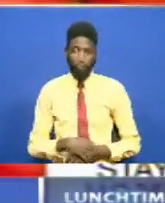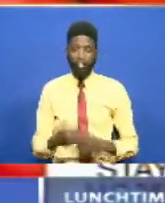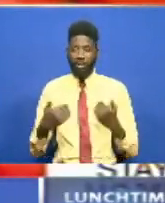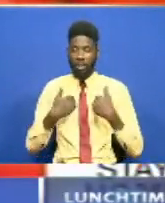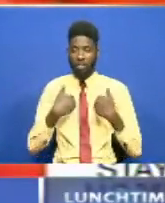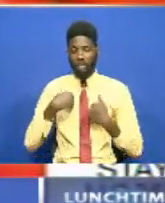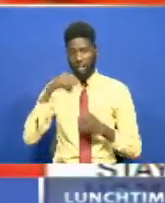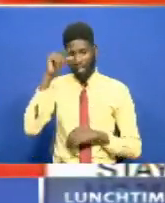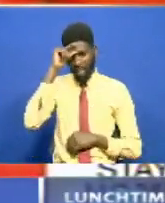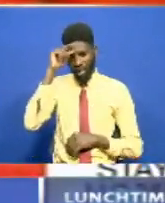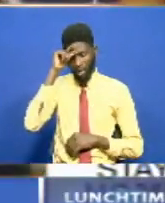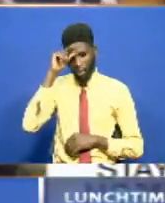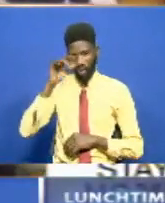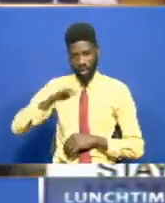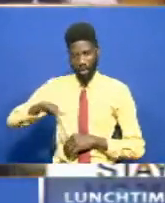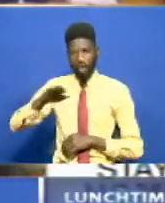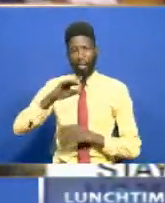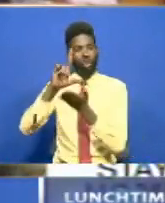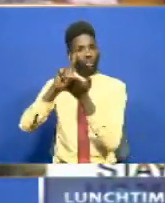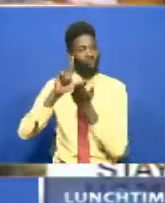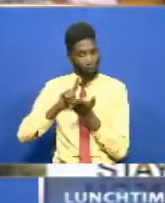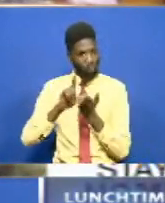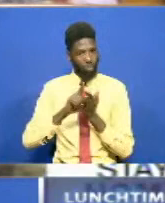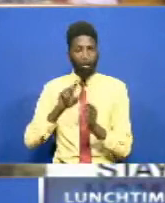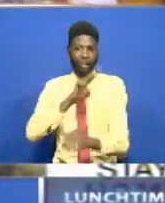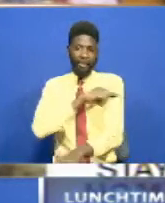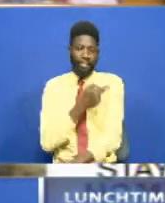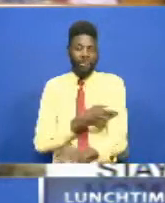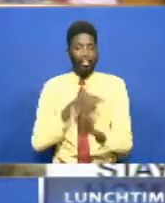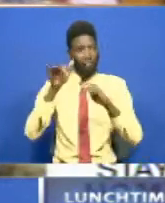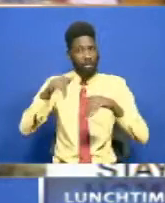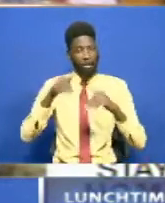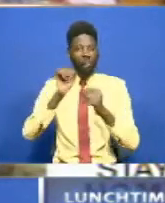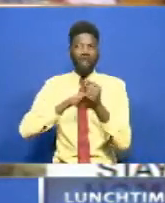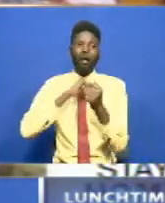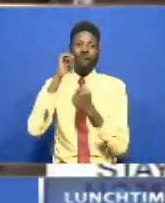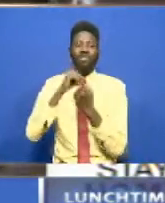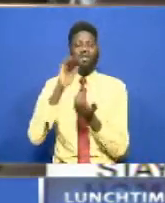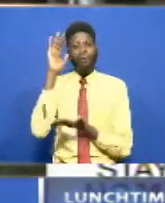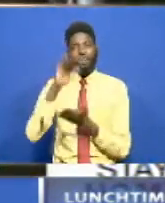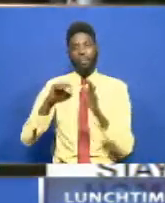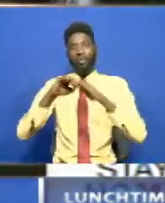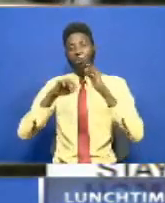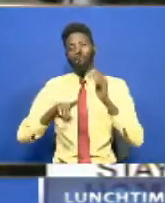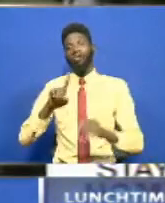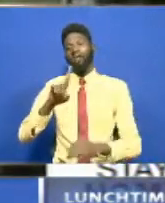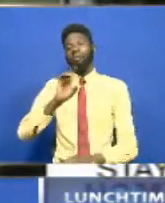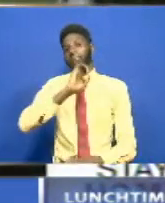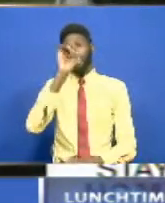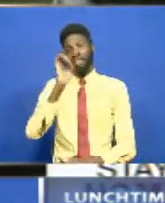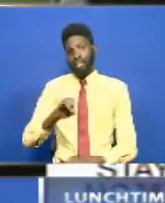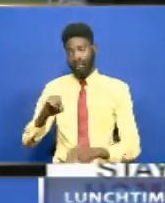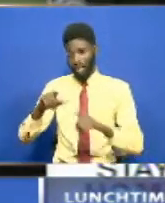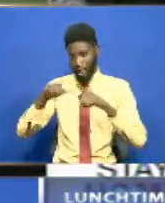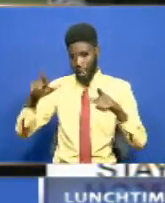in targeted central bank loans, Nigeria's farms have low yields and less than 1% of farmland is irrigated.